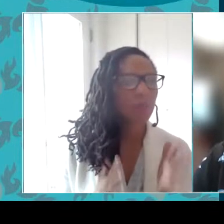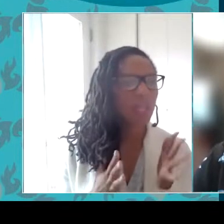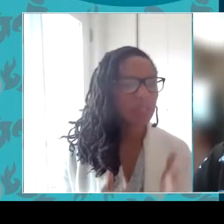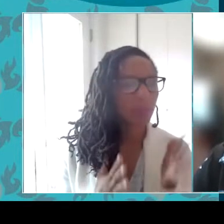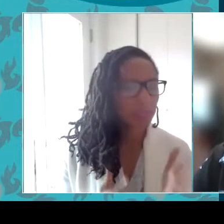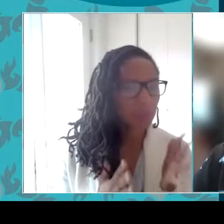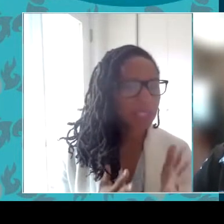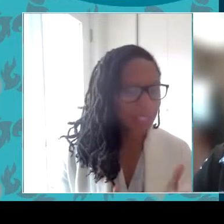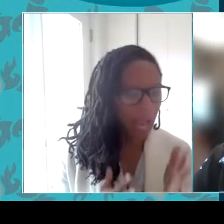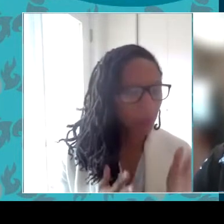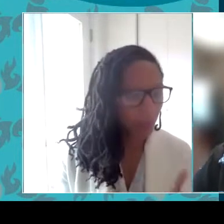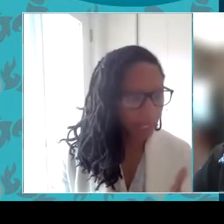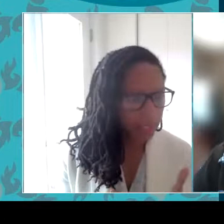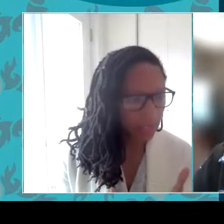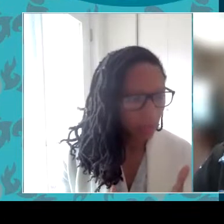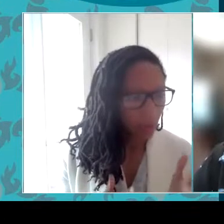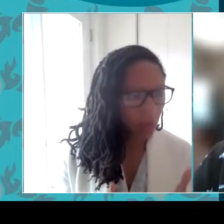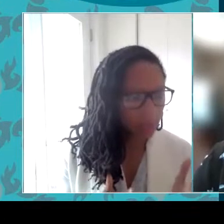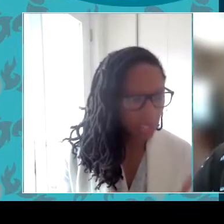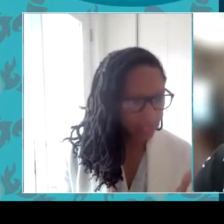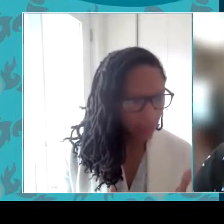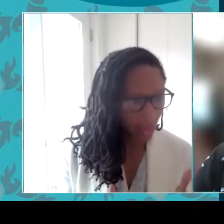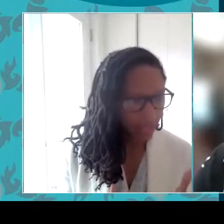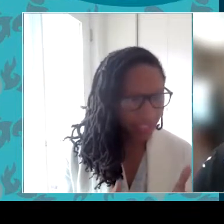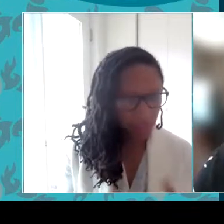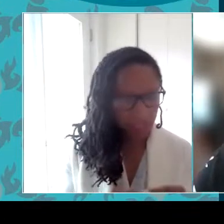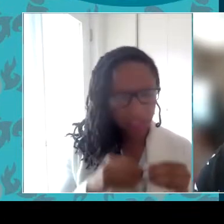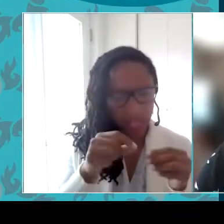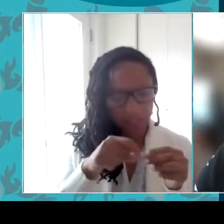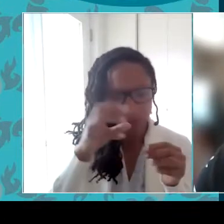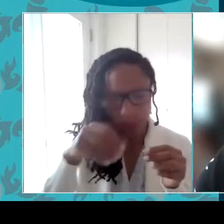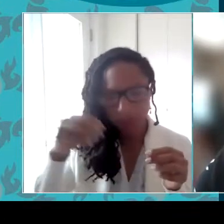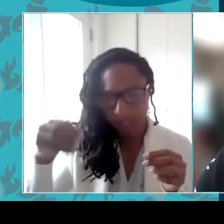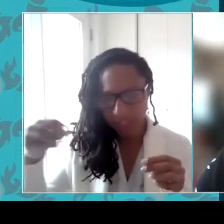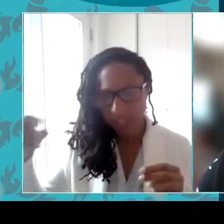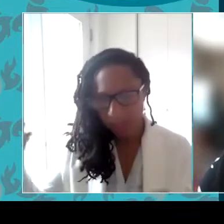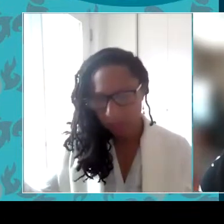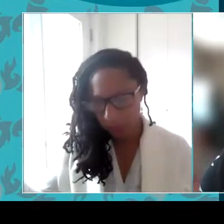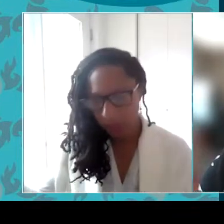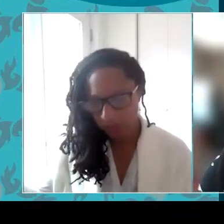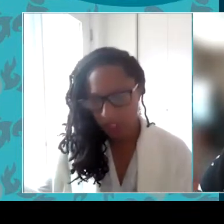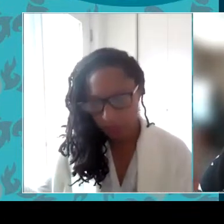somebody you just want to sit down with over a glass of wine and just kind of drip like